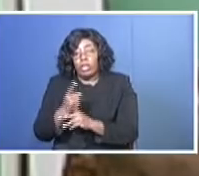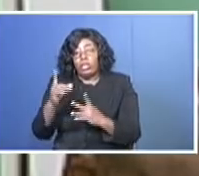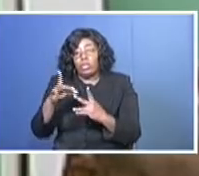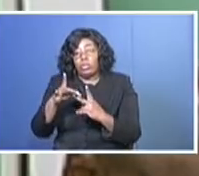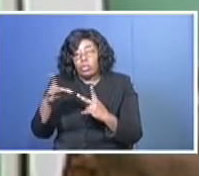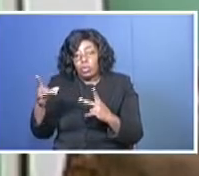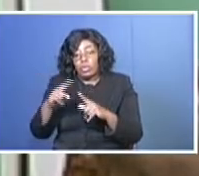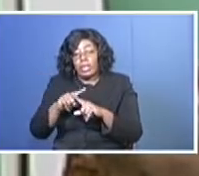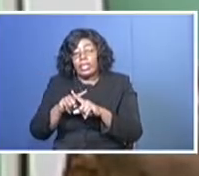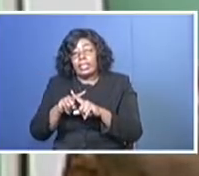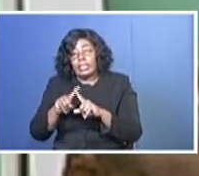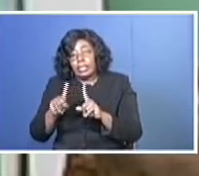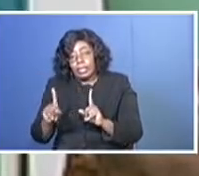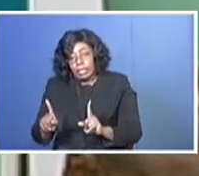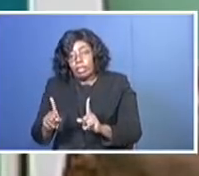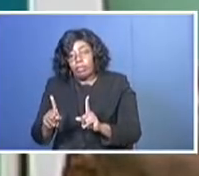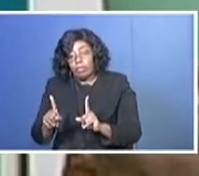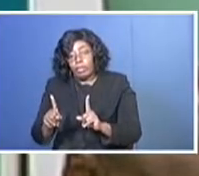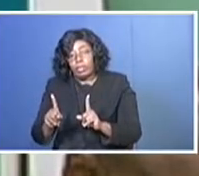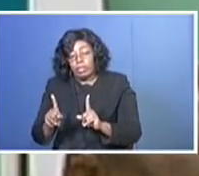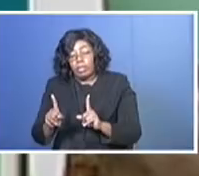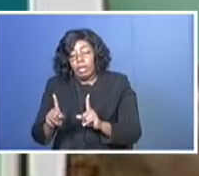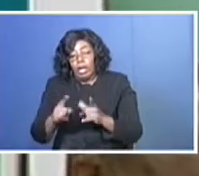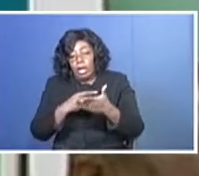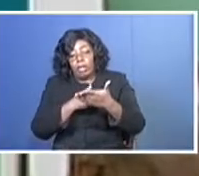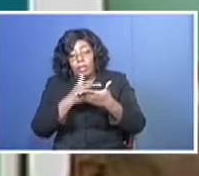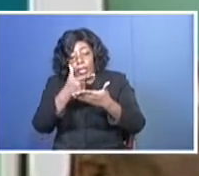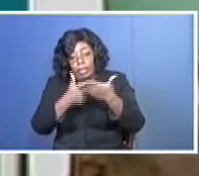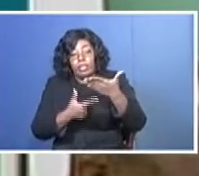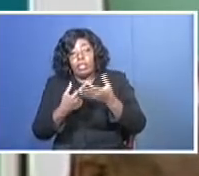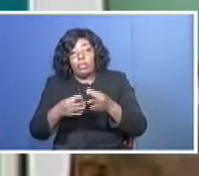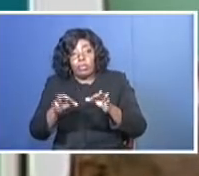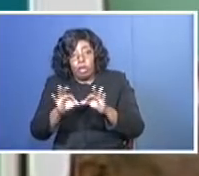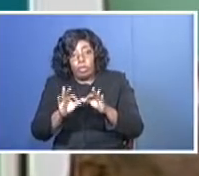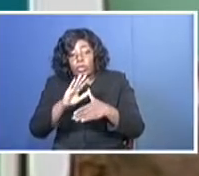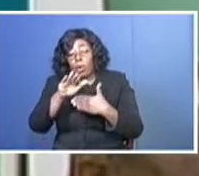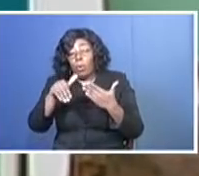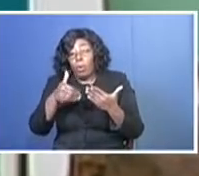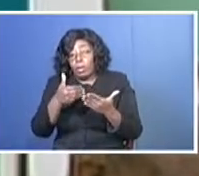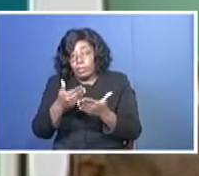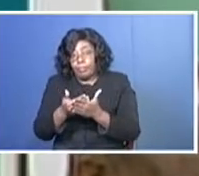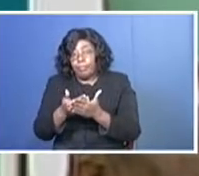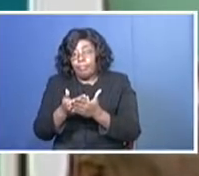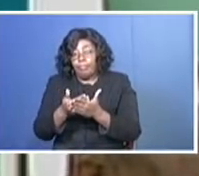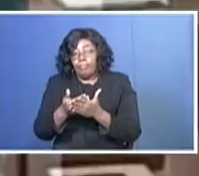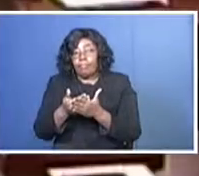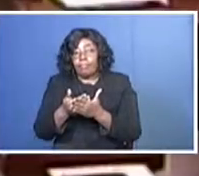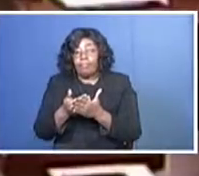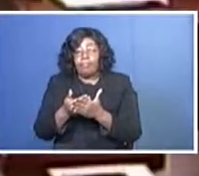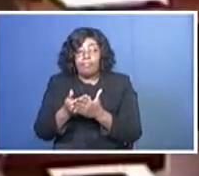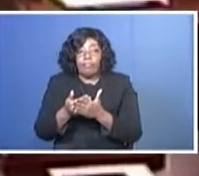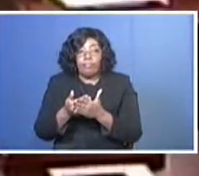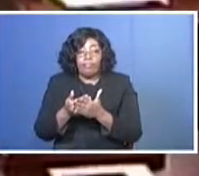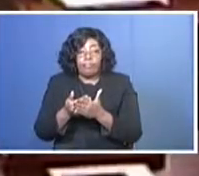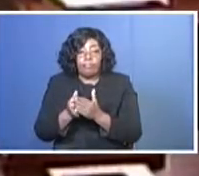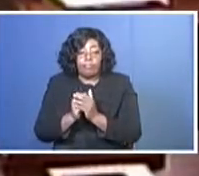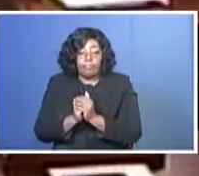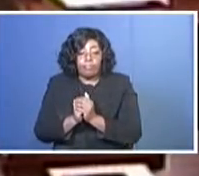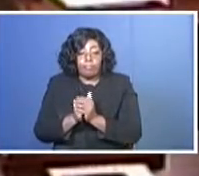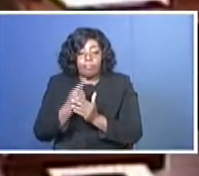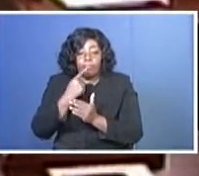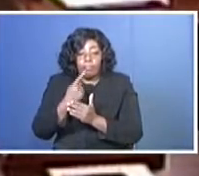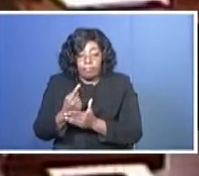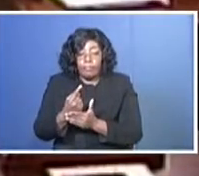a different set of priorities, all of which were stated